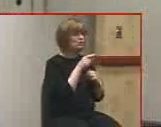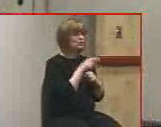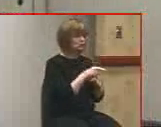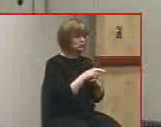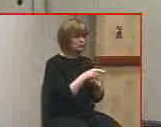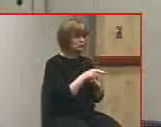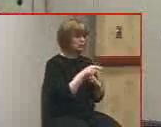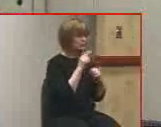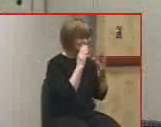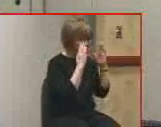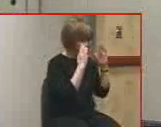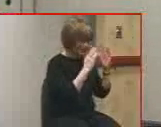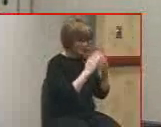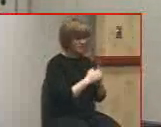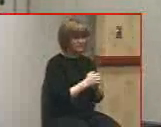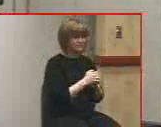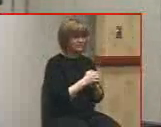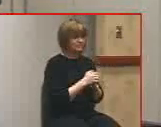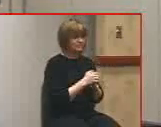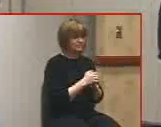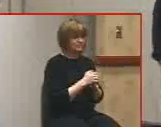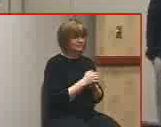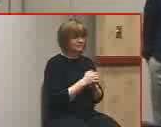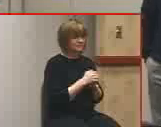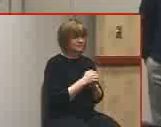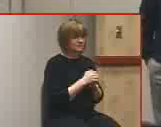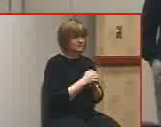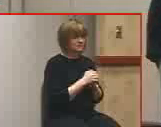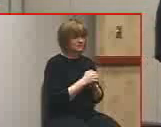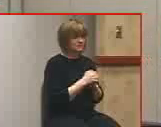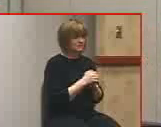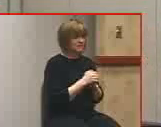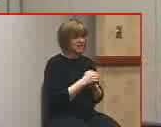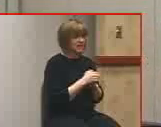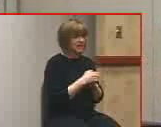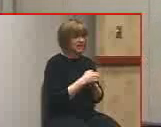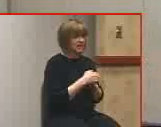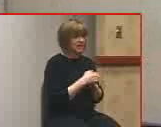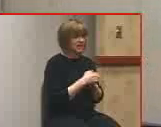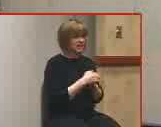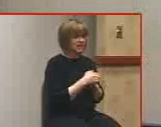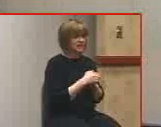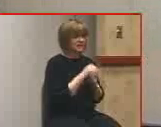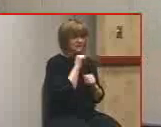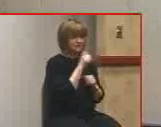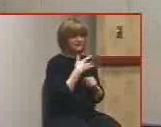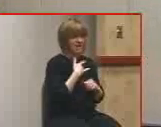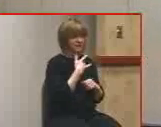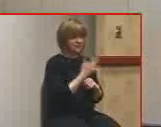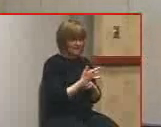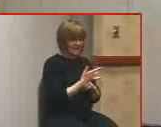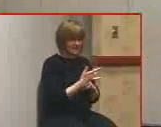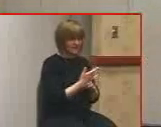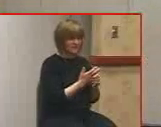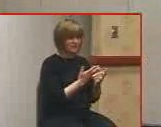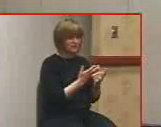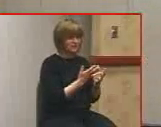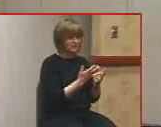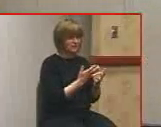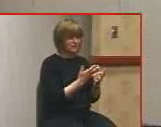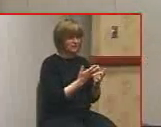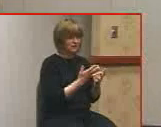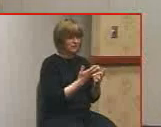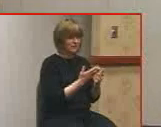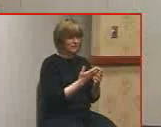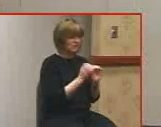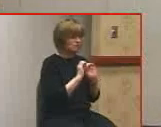So, I don't think it's possible, or if it's possible, I don't think it's likely you'd want to give absolutely no attention when she